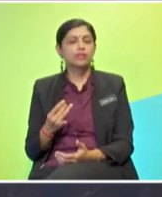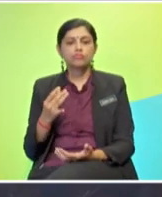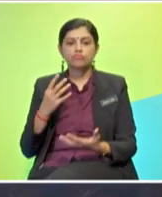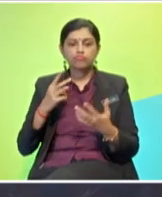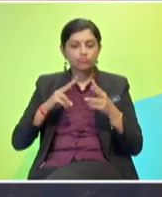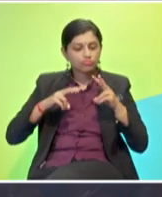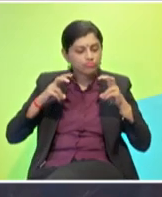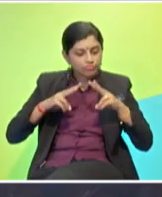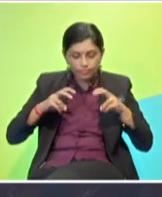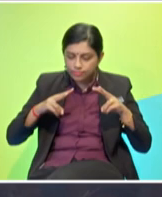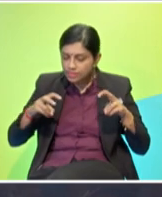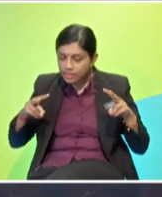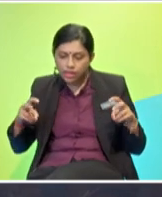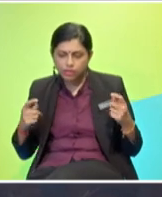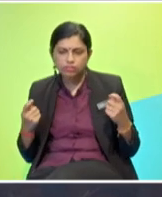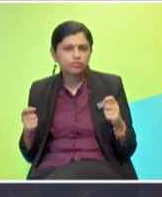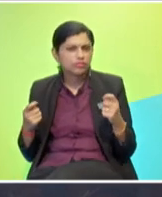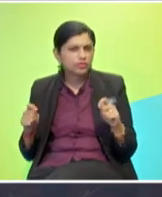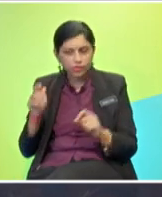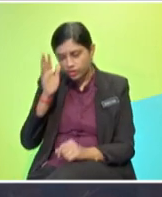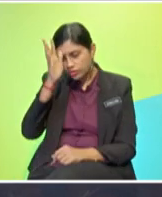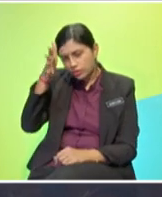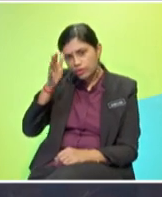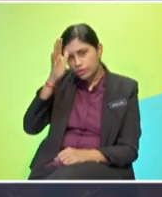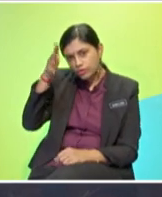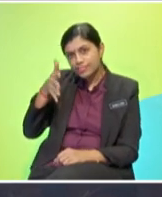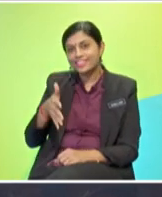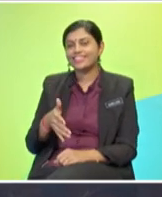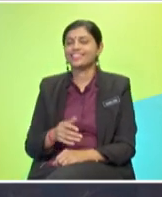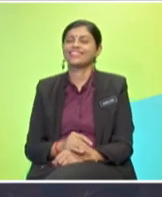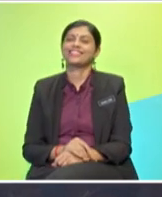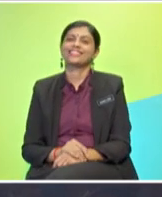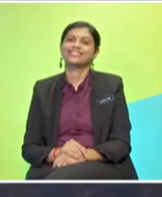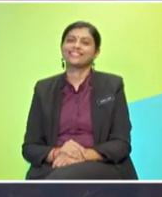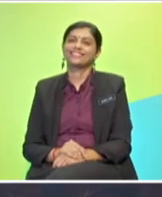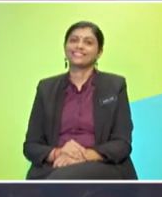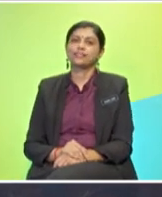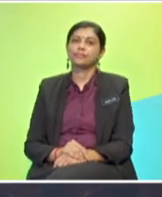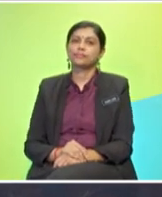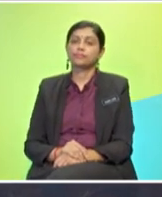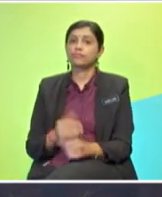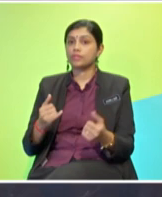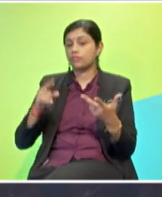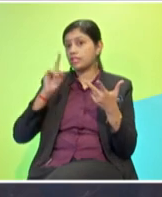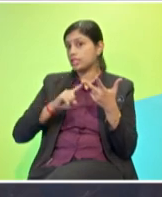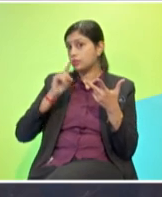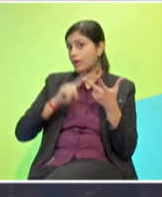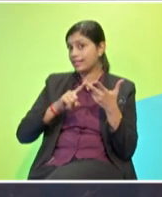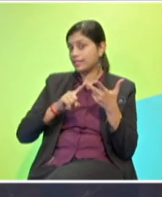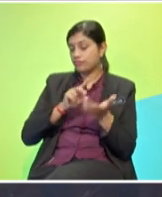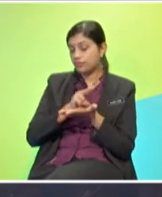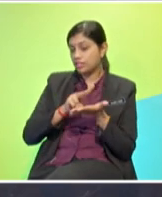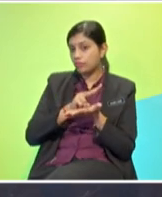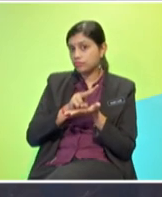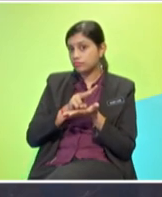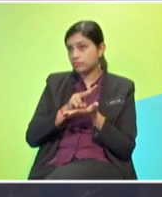out and to test my creativity. Very good. Okay, next. Can we move to the next, the third video? The third